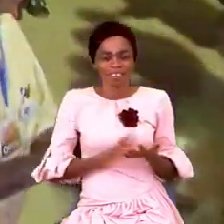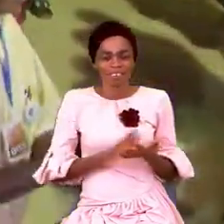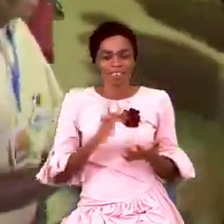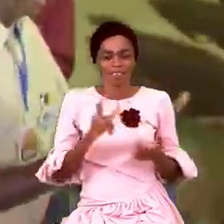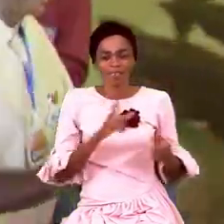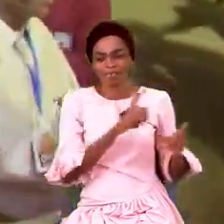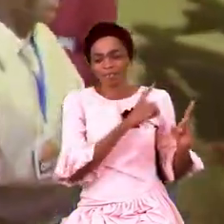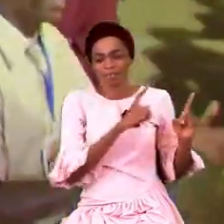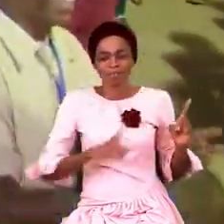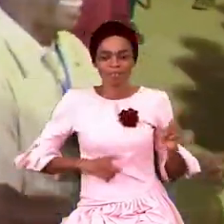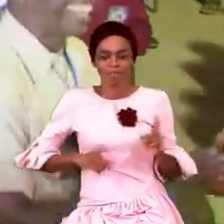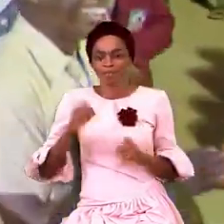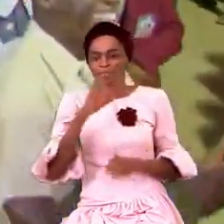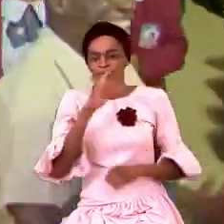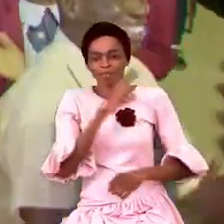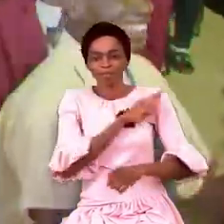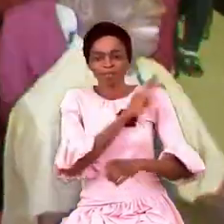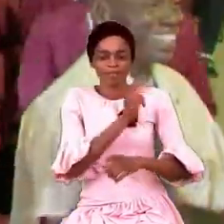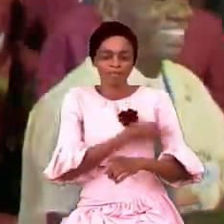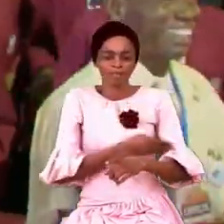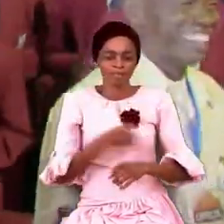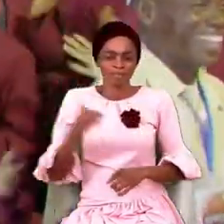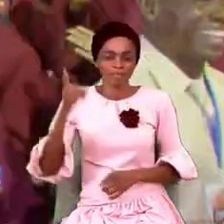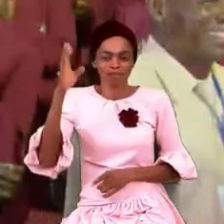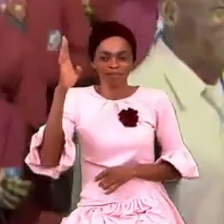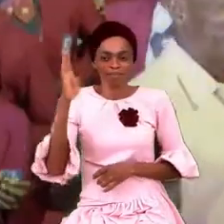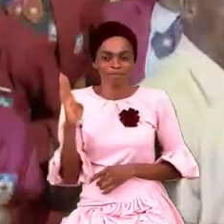Keneme Iko Duka,